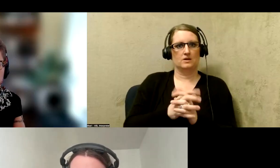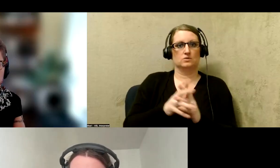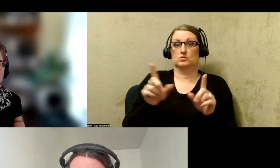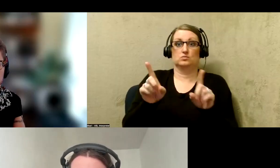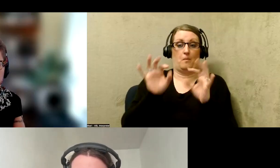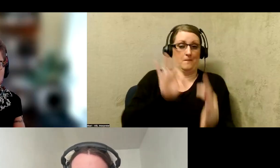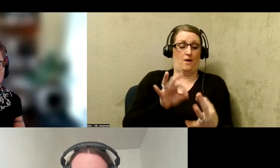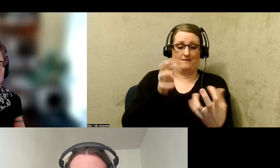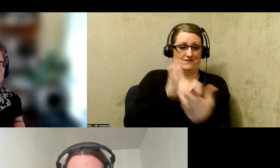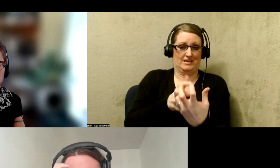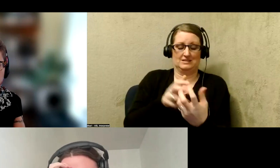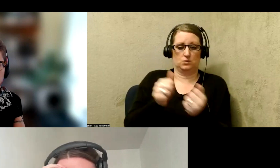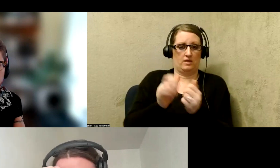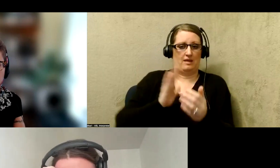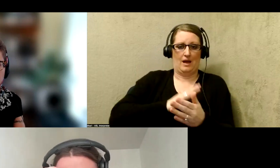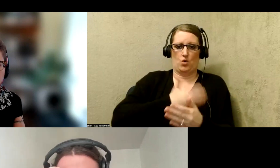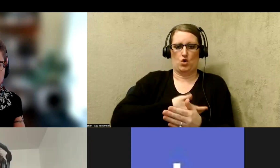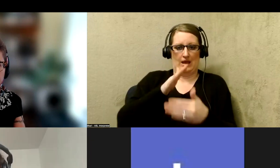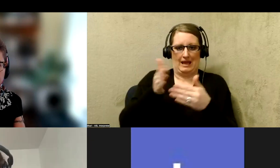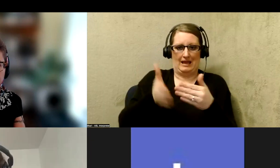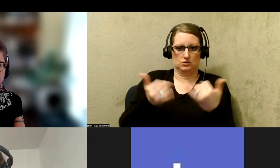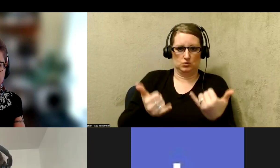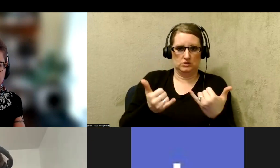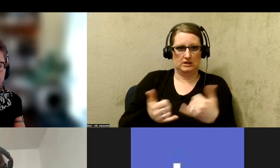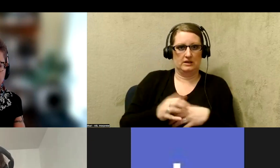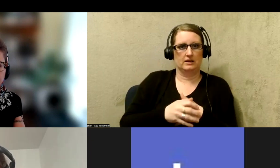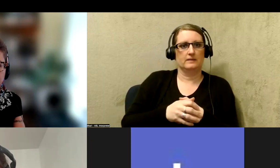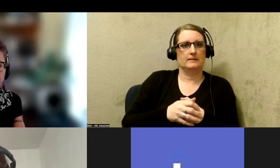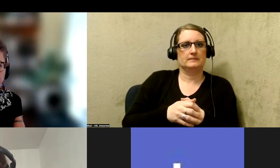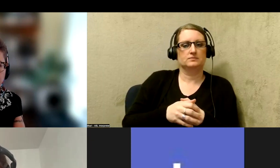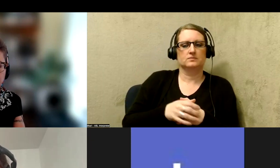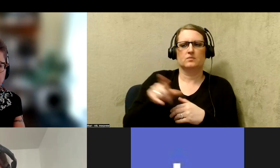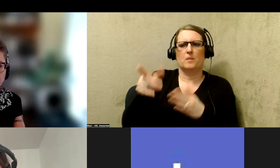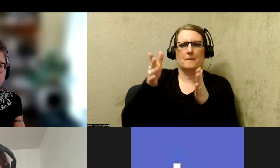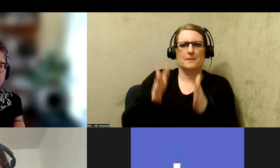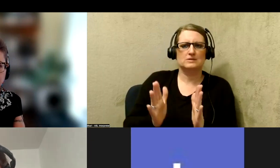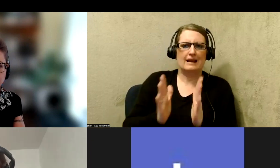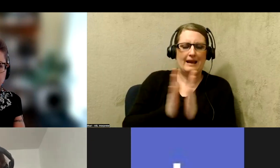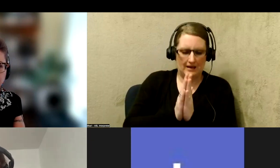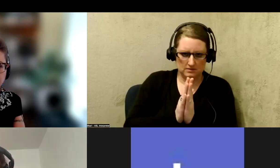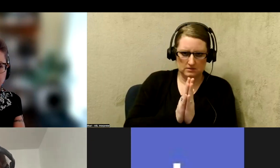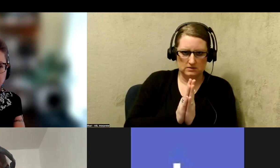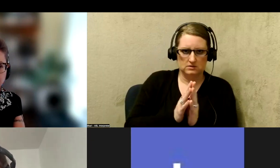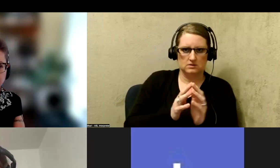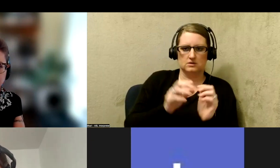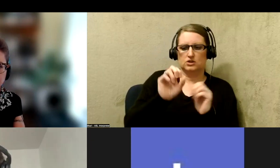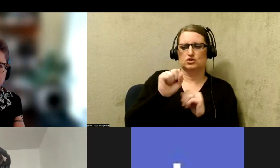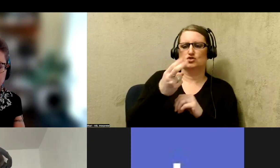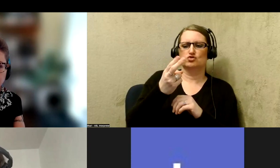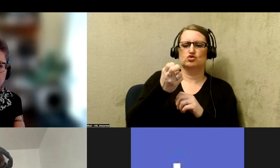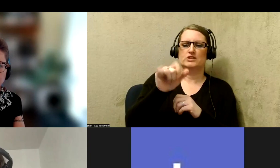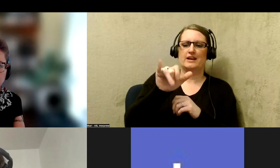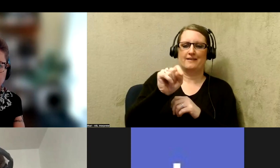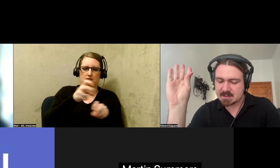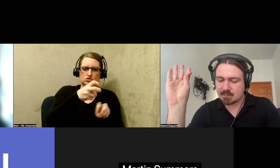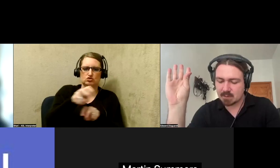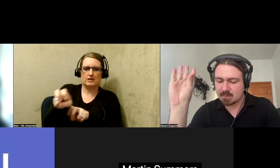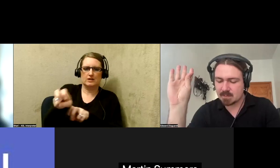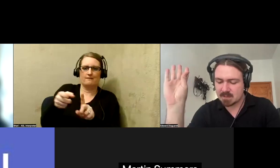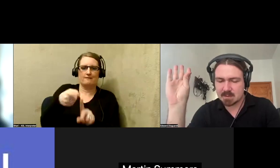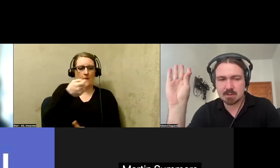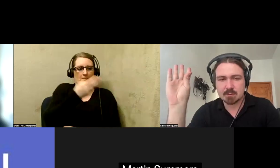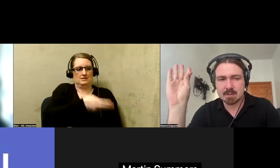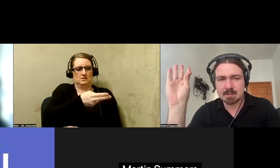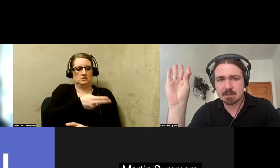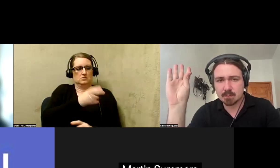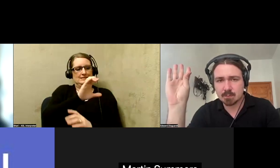ended up here, where Jennifer Stutz had asked about this shift from historically from the civil